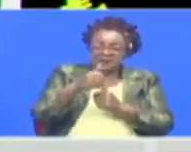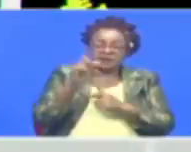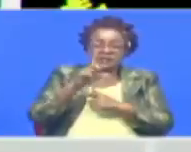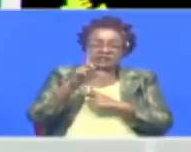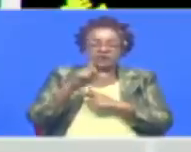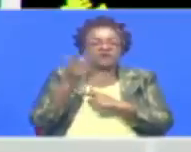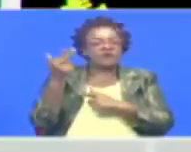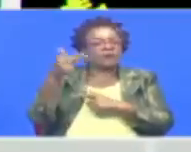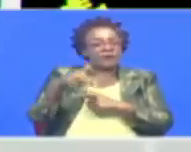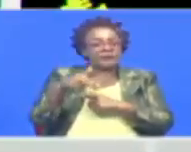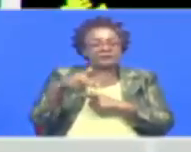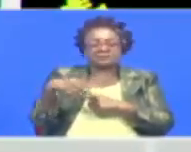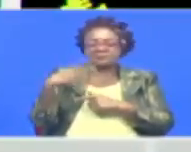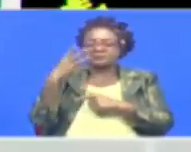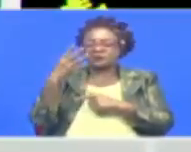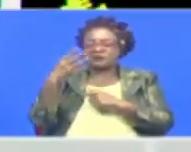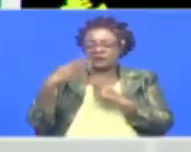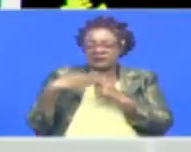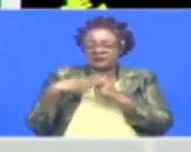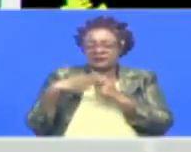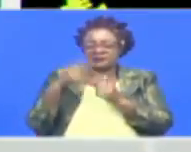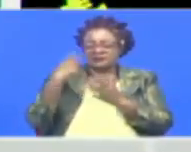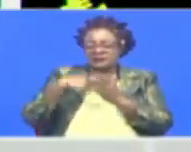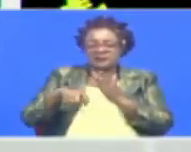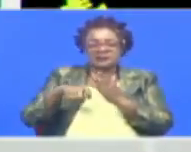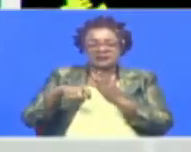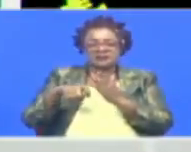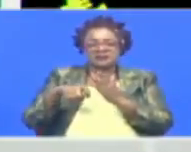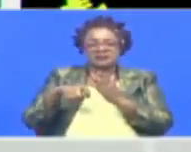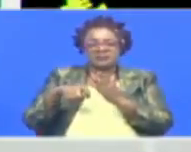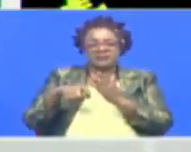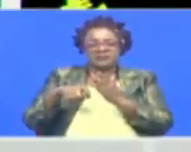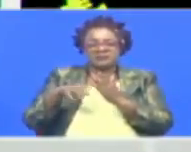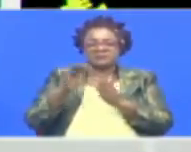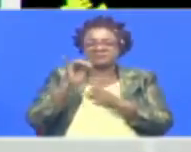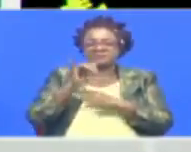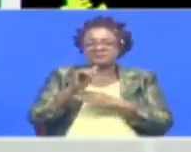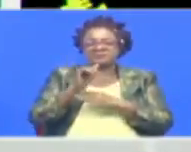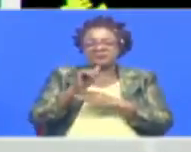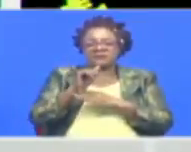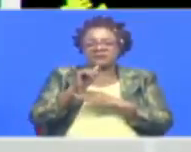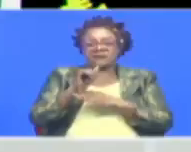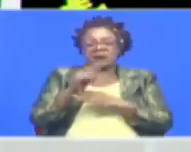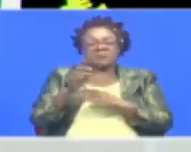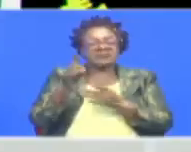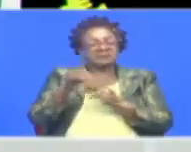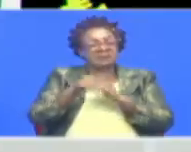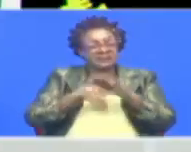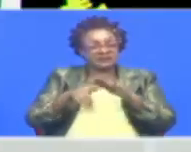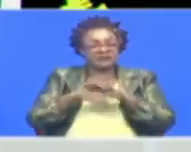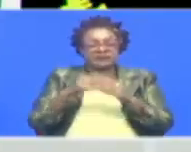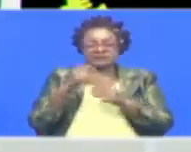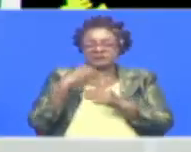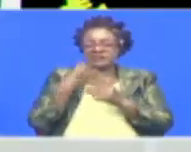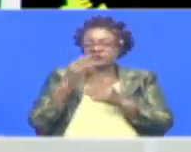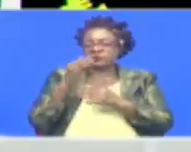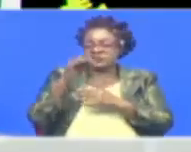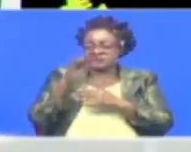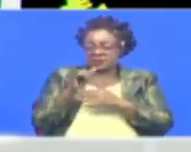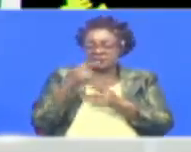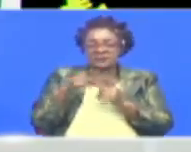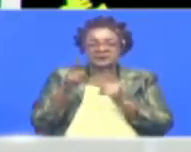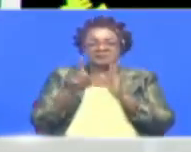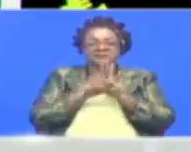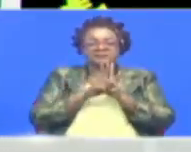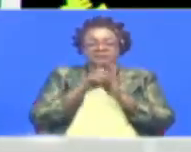fuel, 49 shillings goes to taxes and levies. This lends perspective to the burden inflicted on citizens by laws